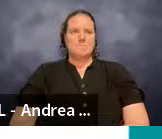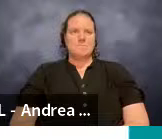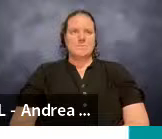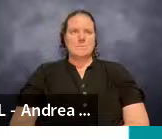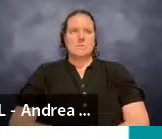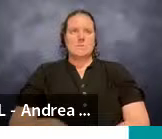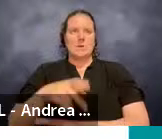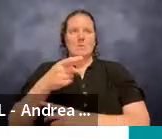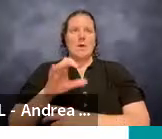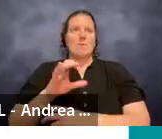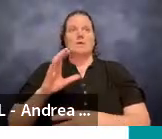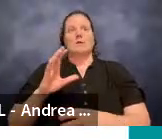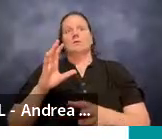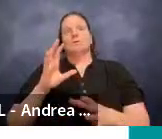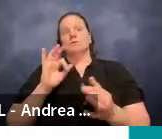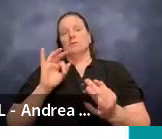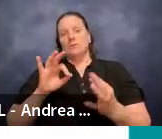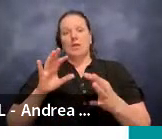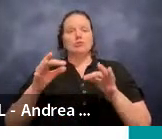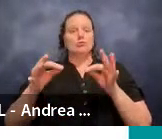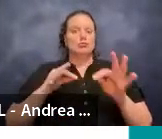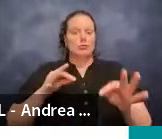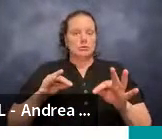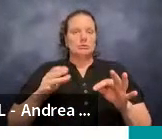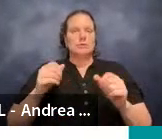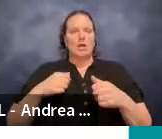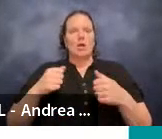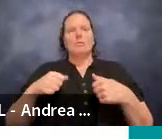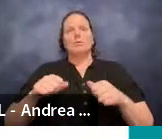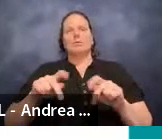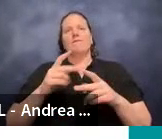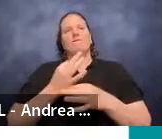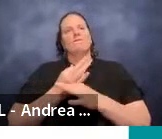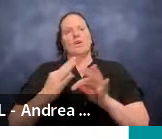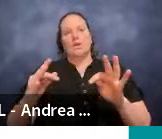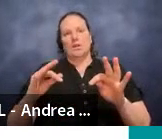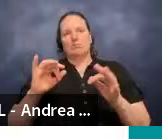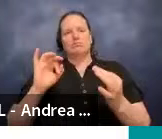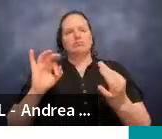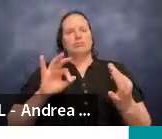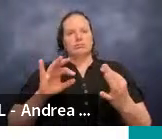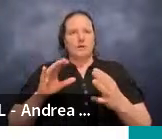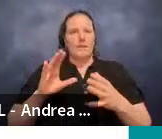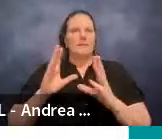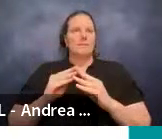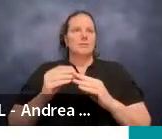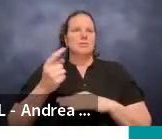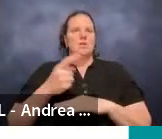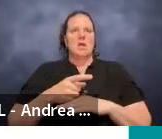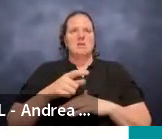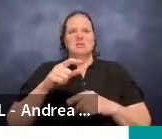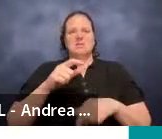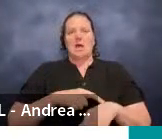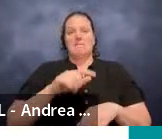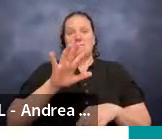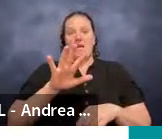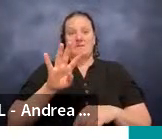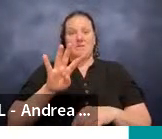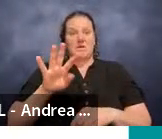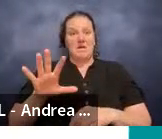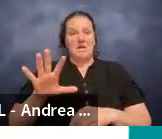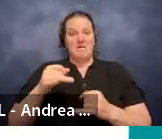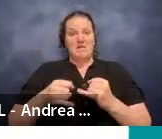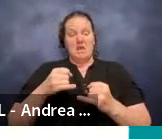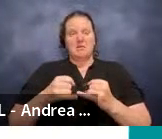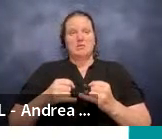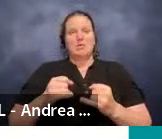Public input instructions. There will be an opportunity to provide brief public input later in the meeting today, roughly around 5:45 p.m.